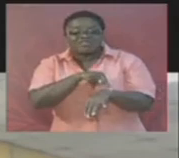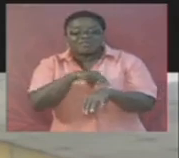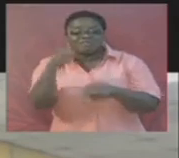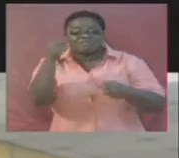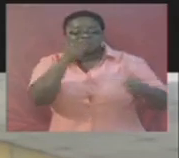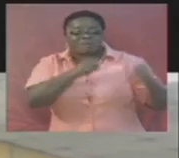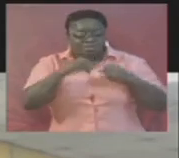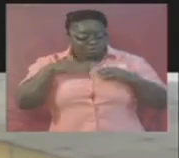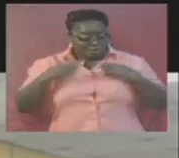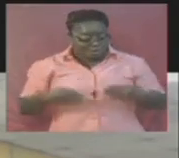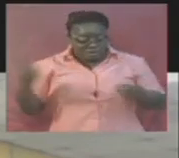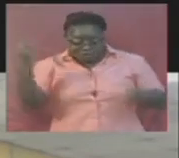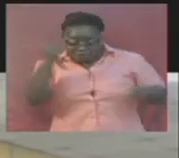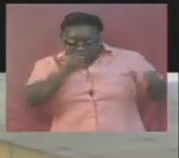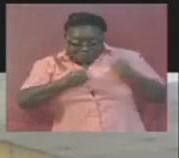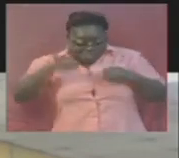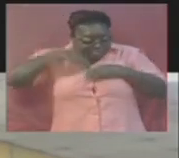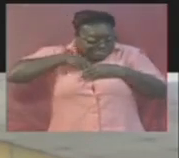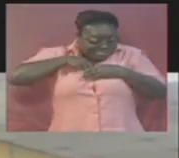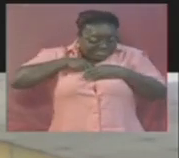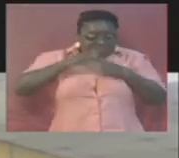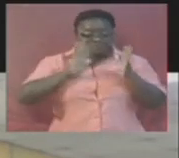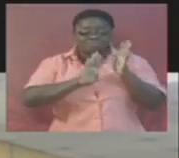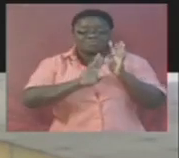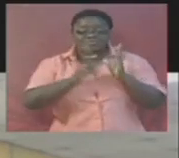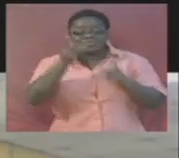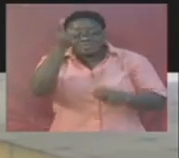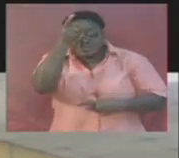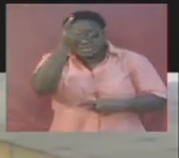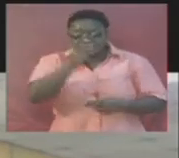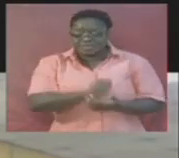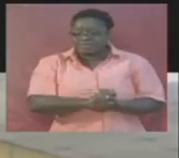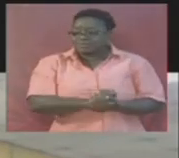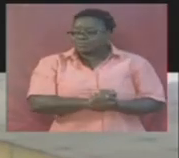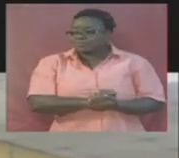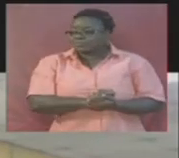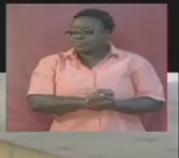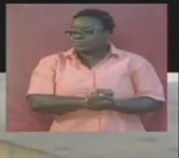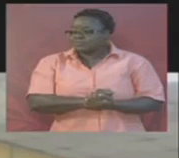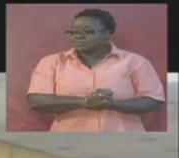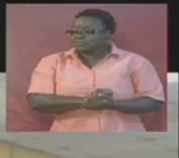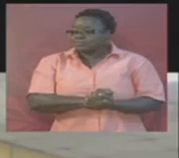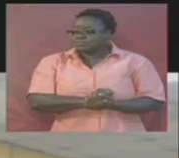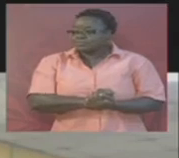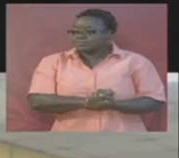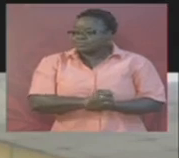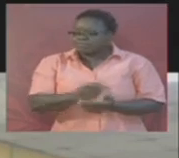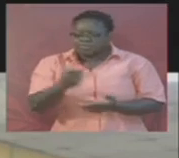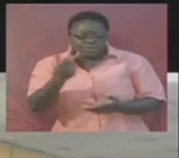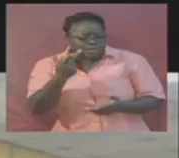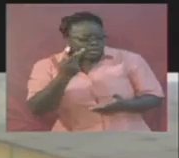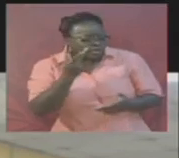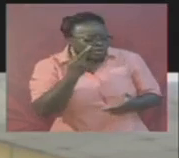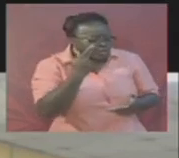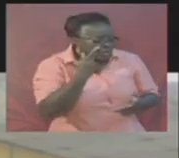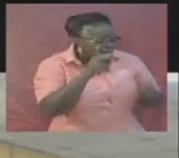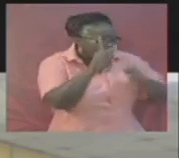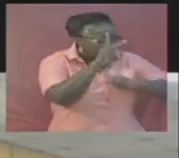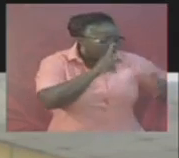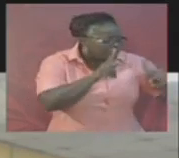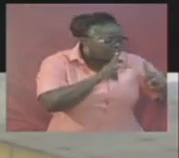my first question. The second question is, I'm seeing that AstraZeneca, persons who are allergic